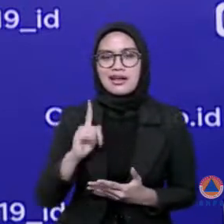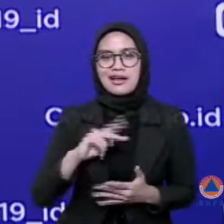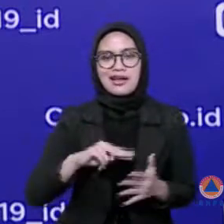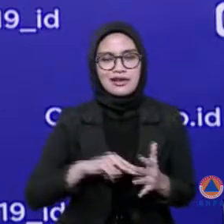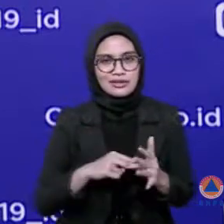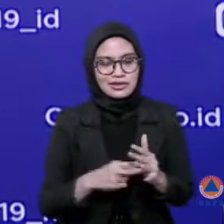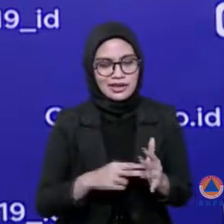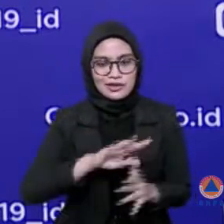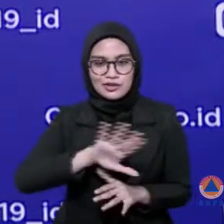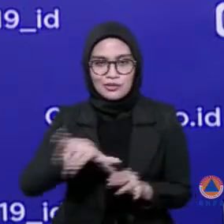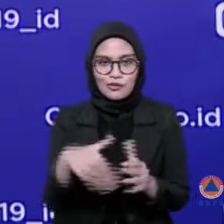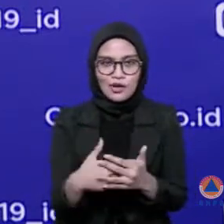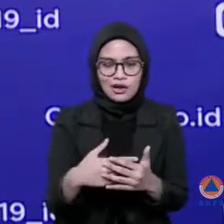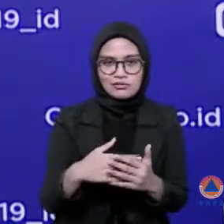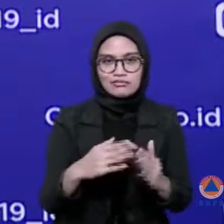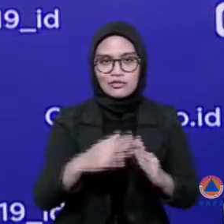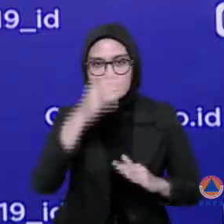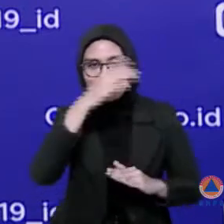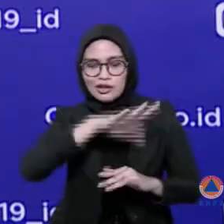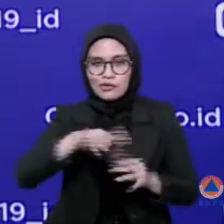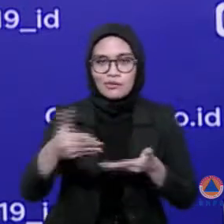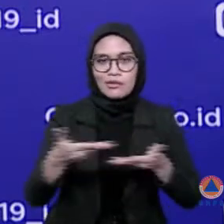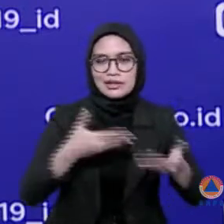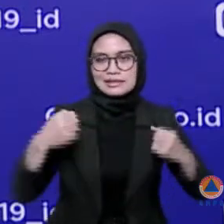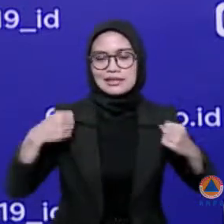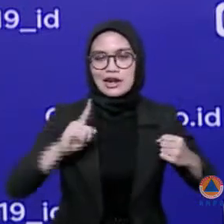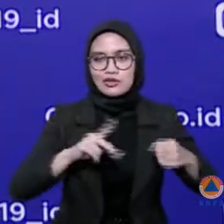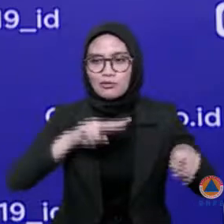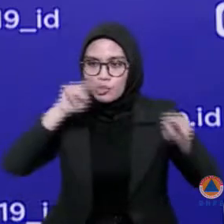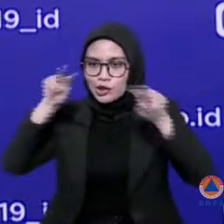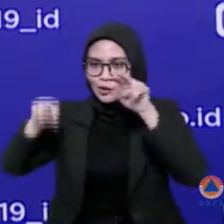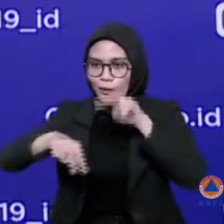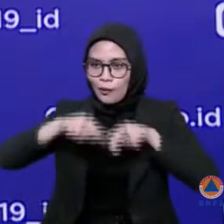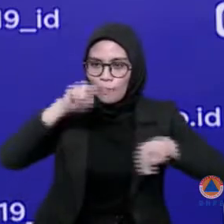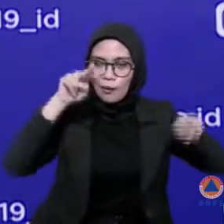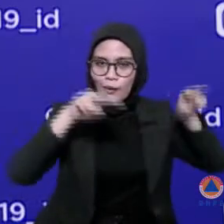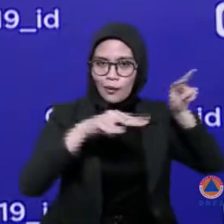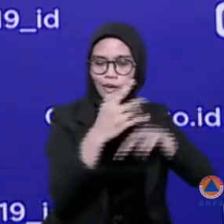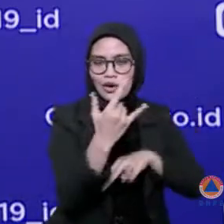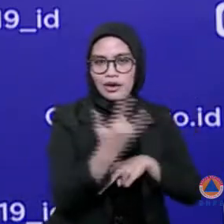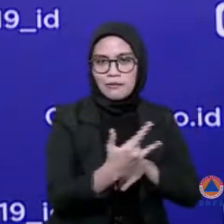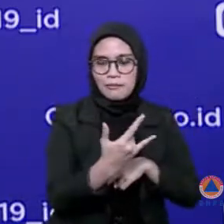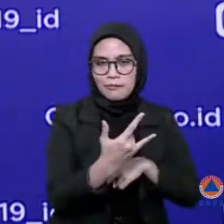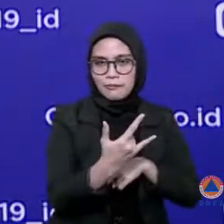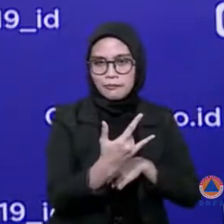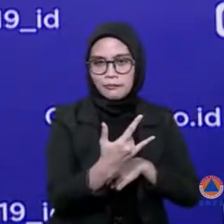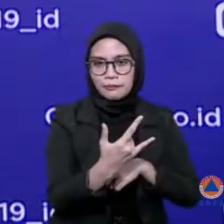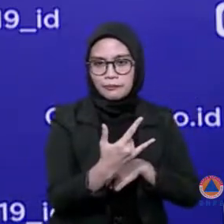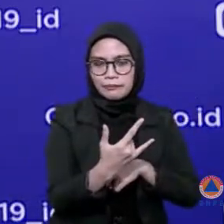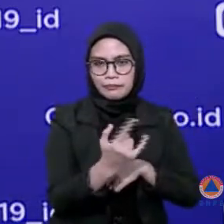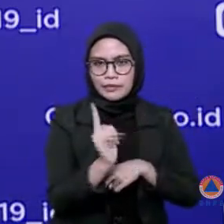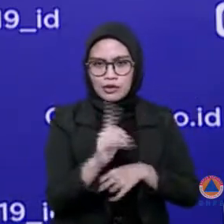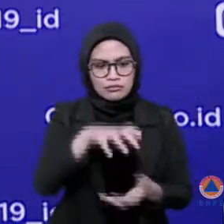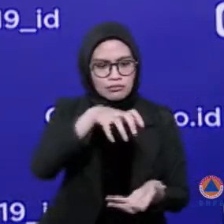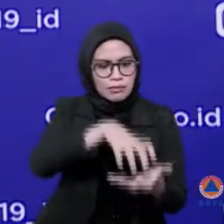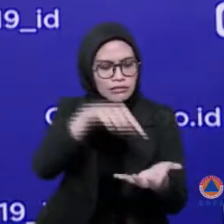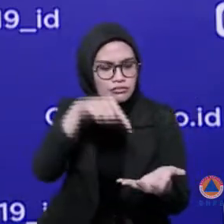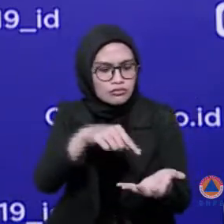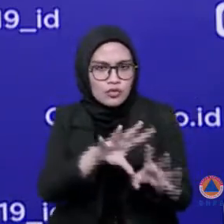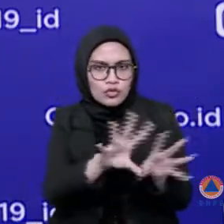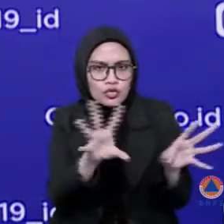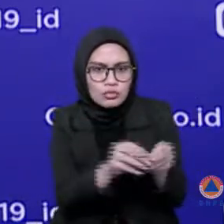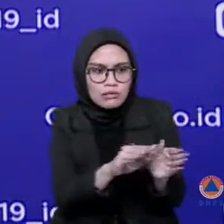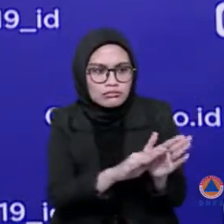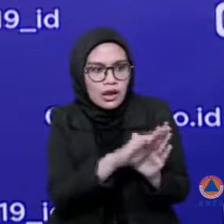very closely, and we hope that we can overcome before it reaches the peak of each area rather